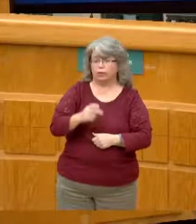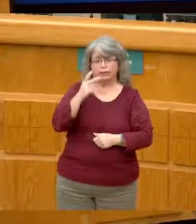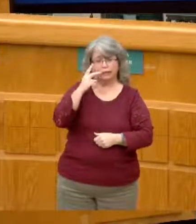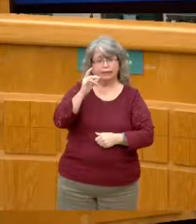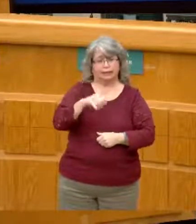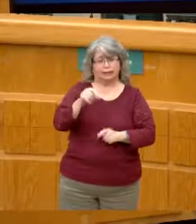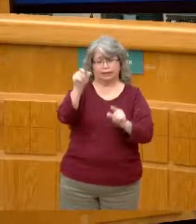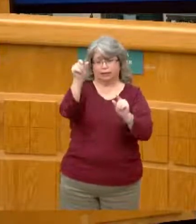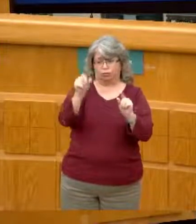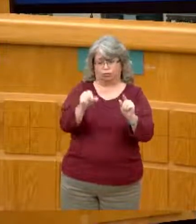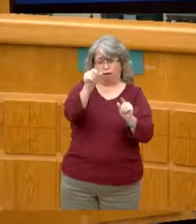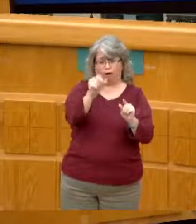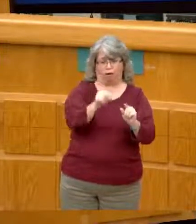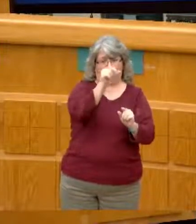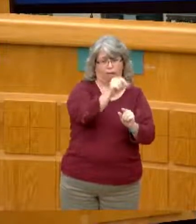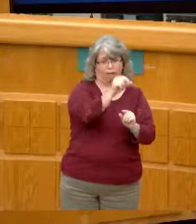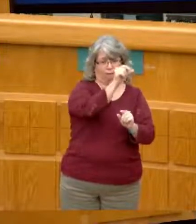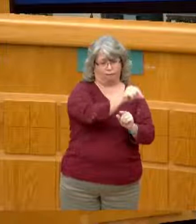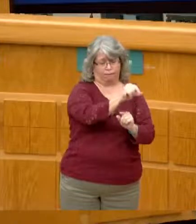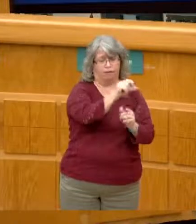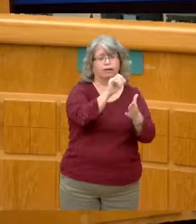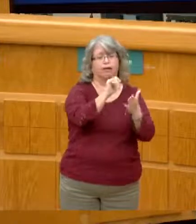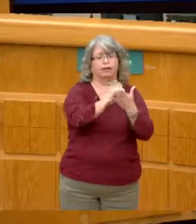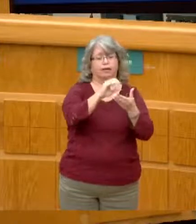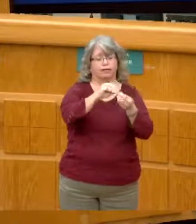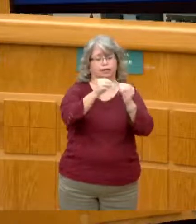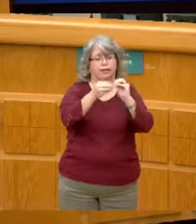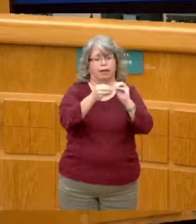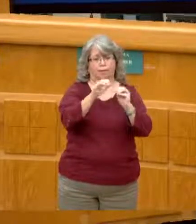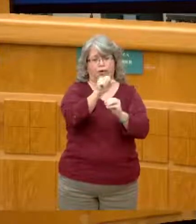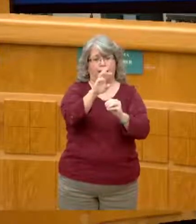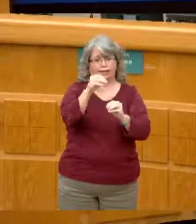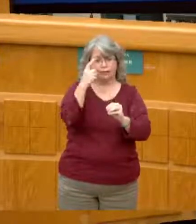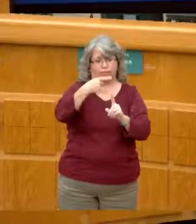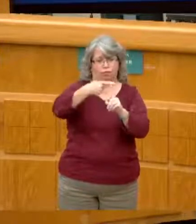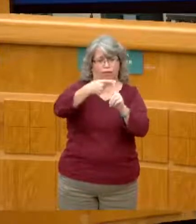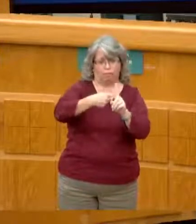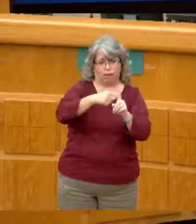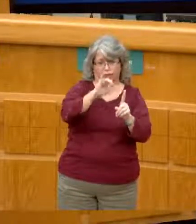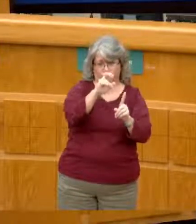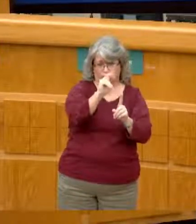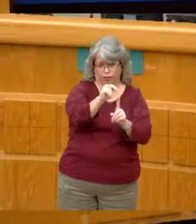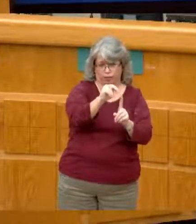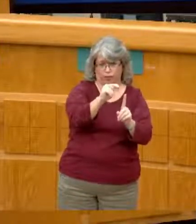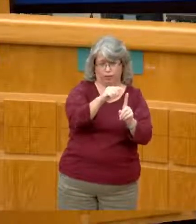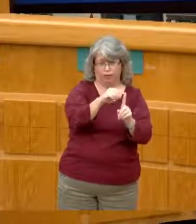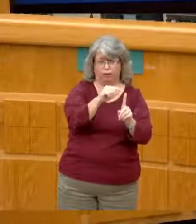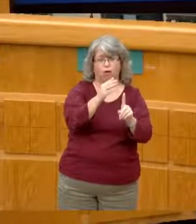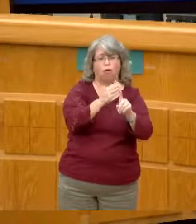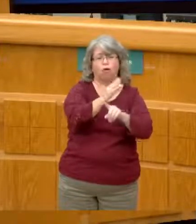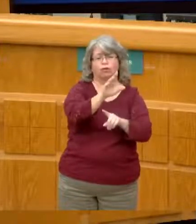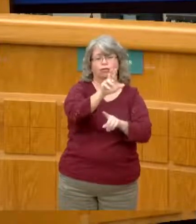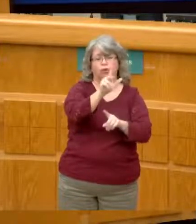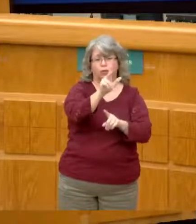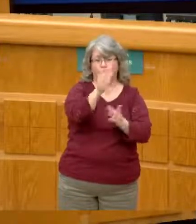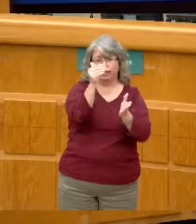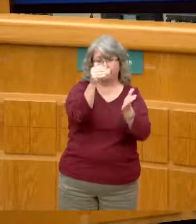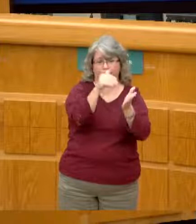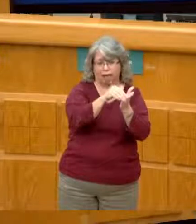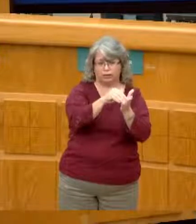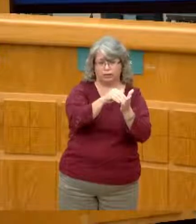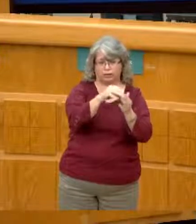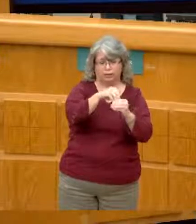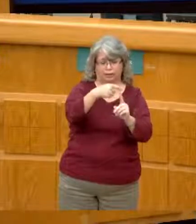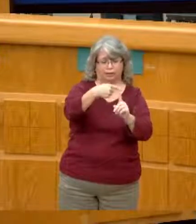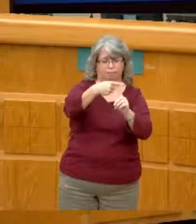on the very end here, that's the number of cases for the month of January. We have over 23,000 cases for the